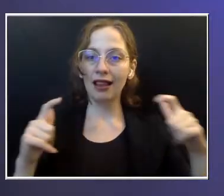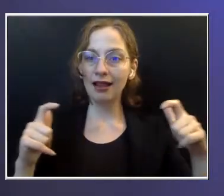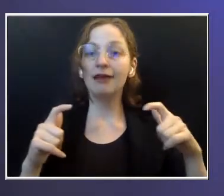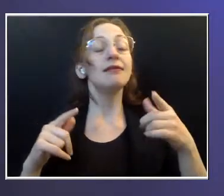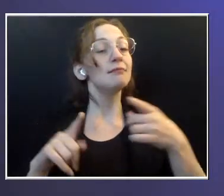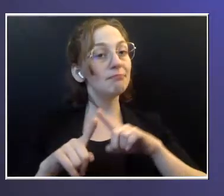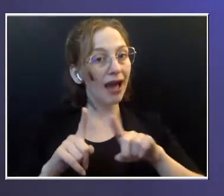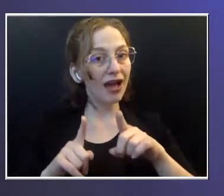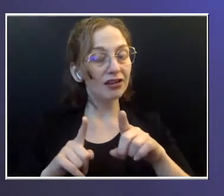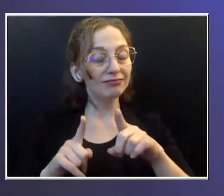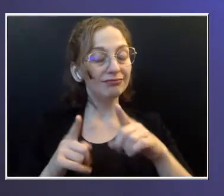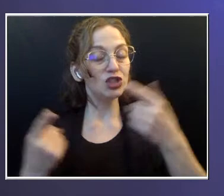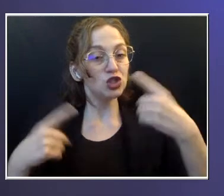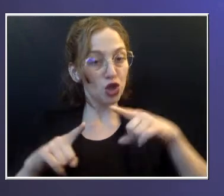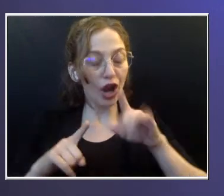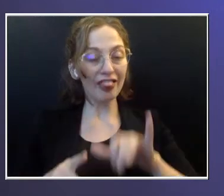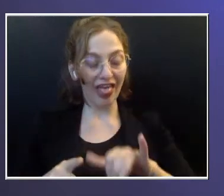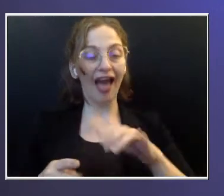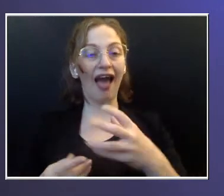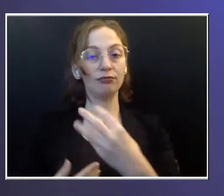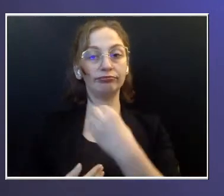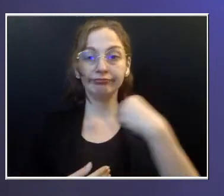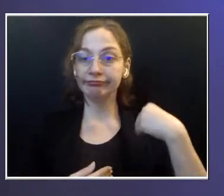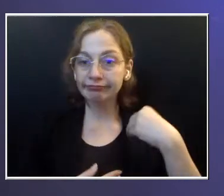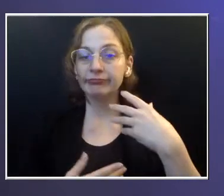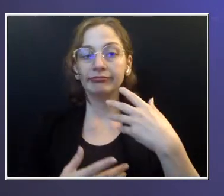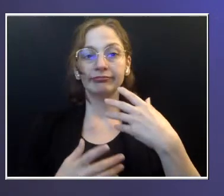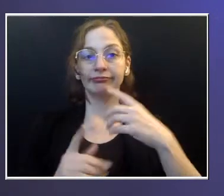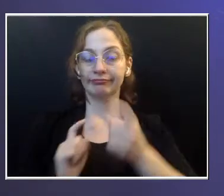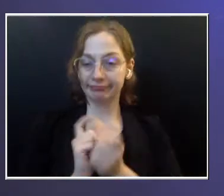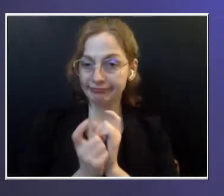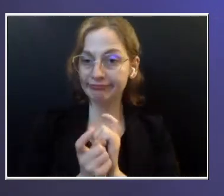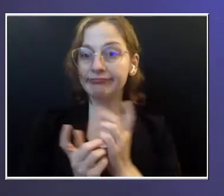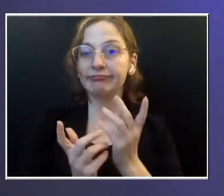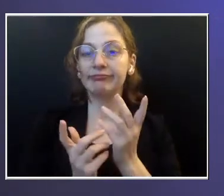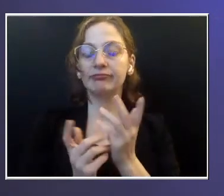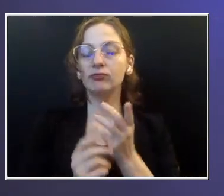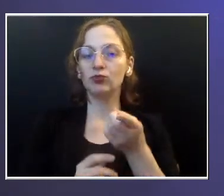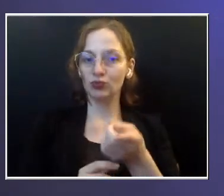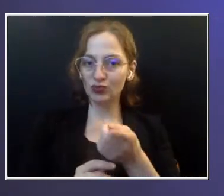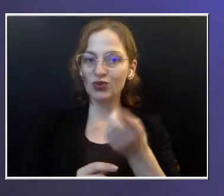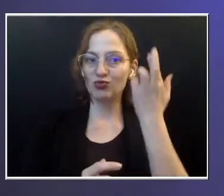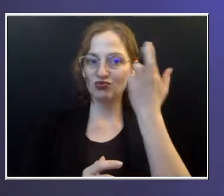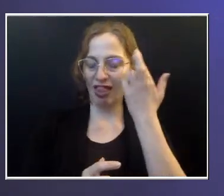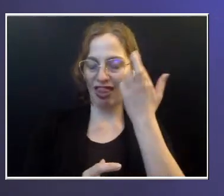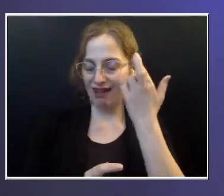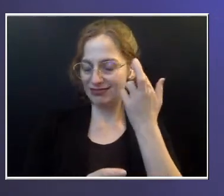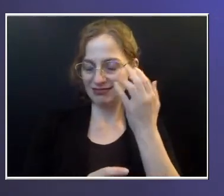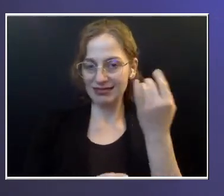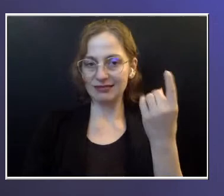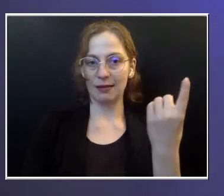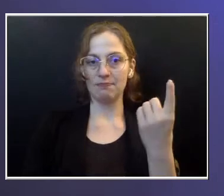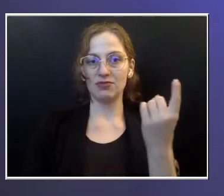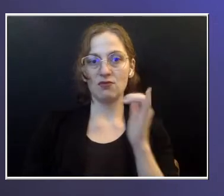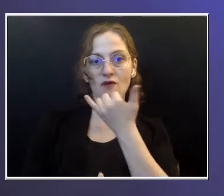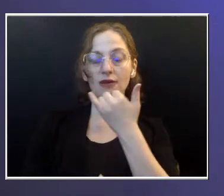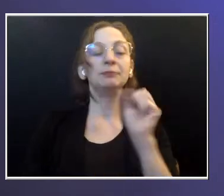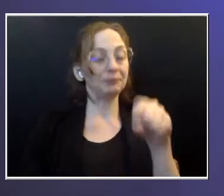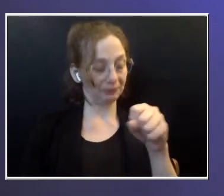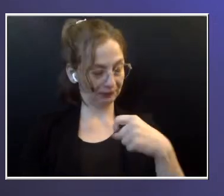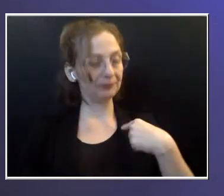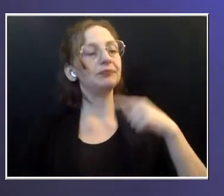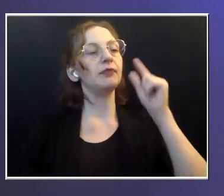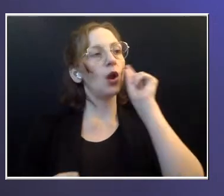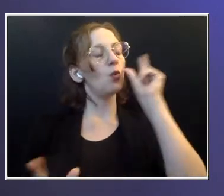so I woke up one morning and realized that one side of my breast implant had completely deflated. And so